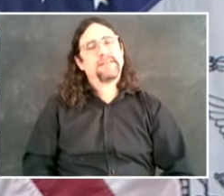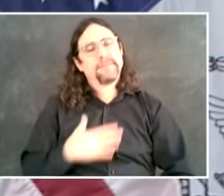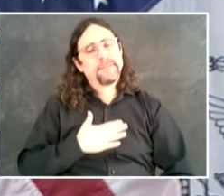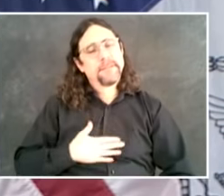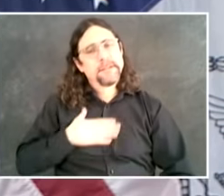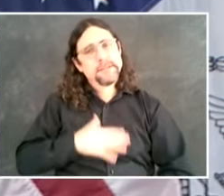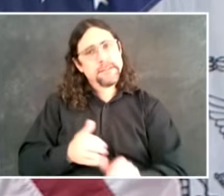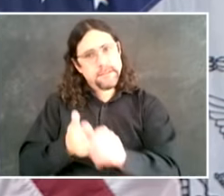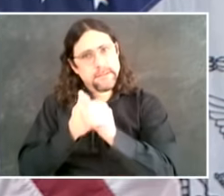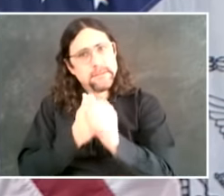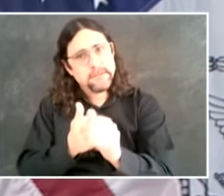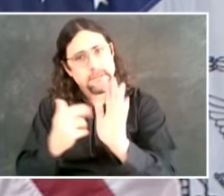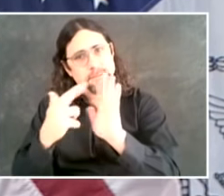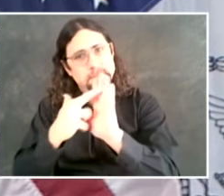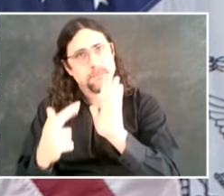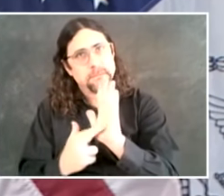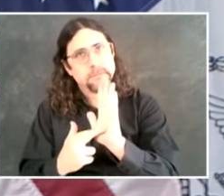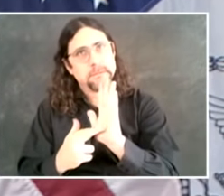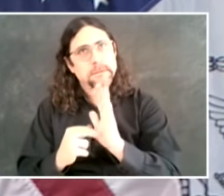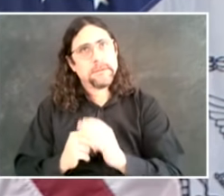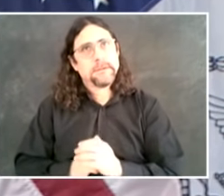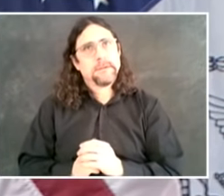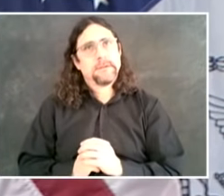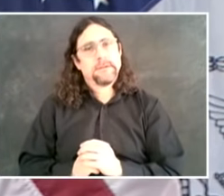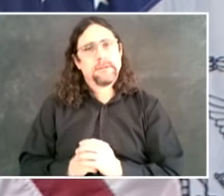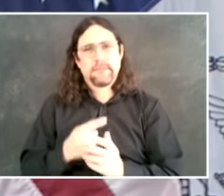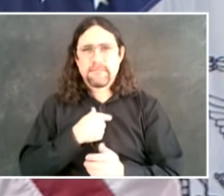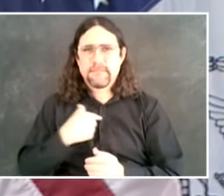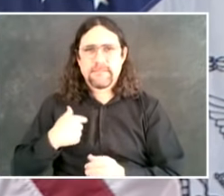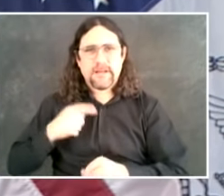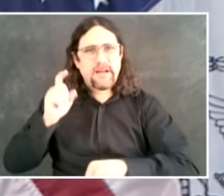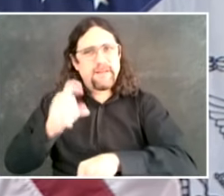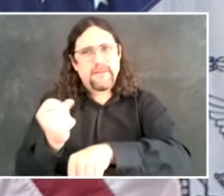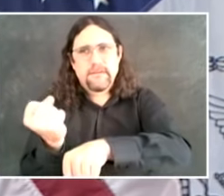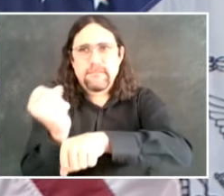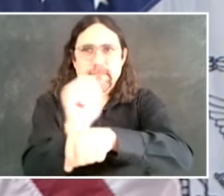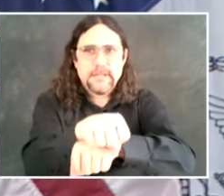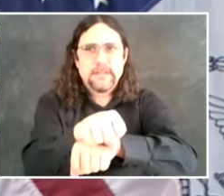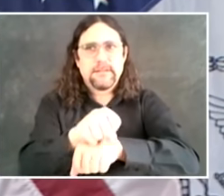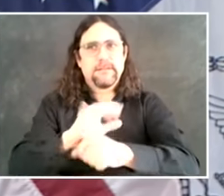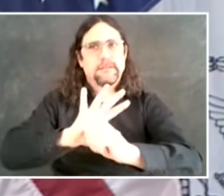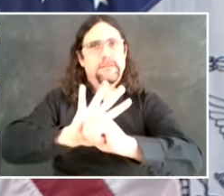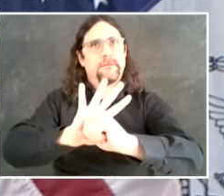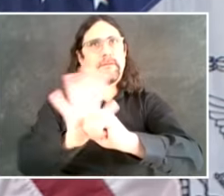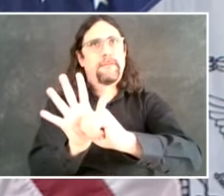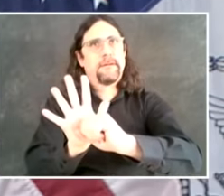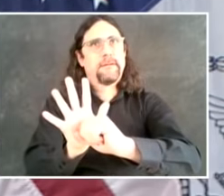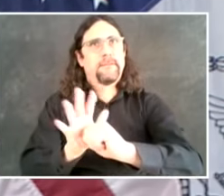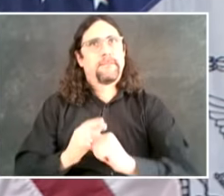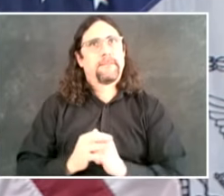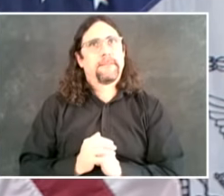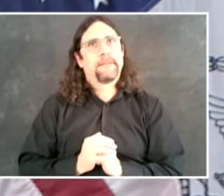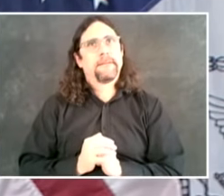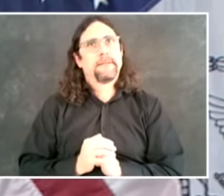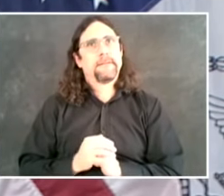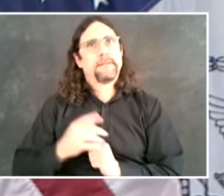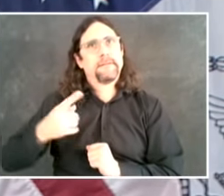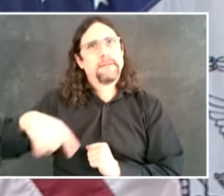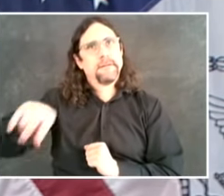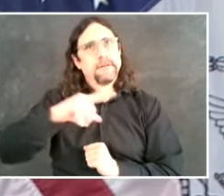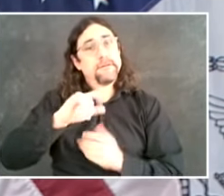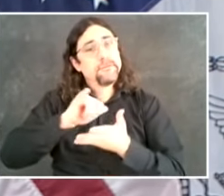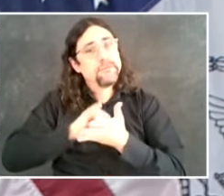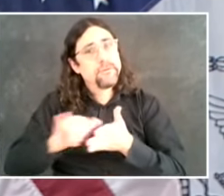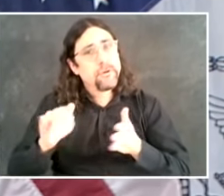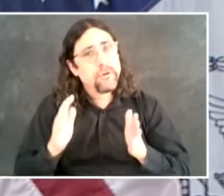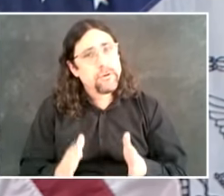New Yorkers, you have a lot to be proud of, and that's the big story here. Now, it's